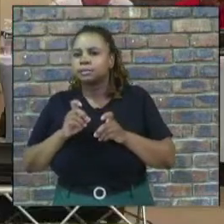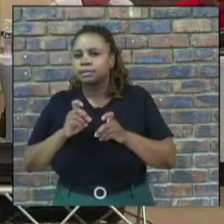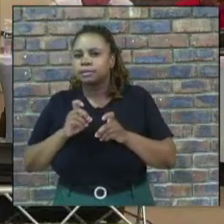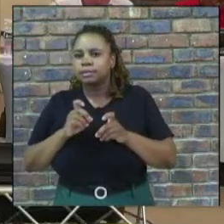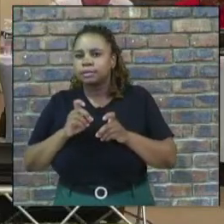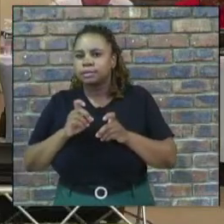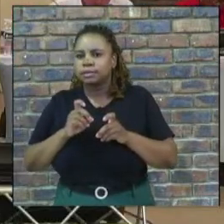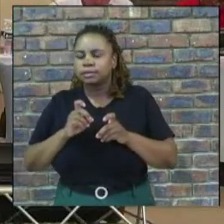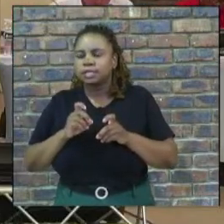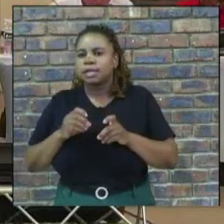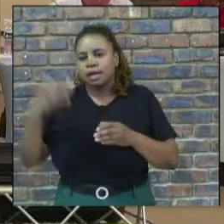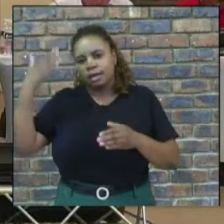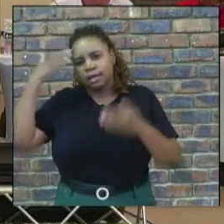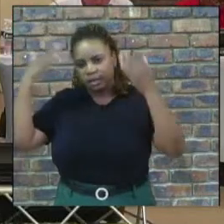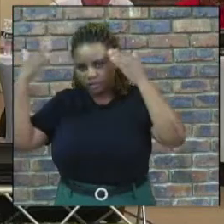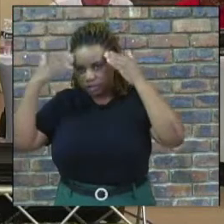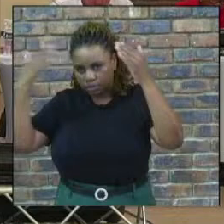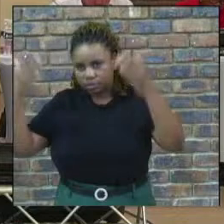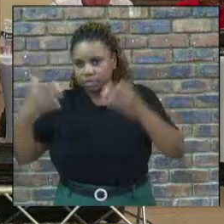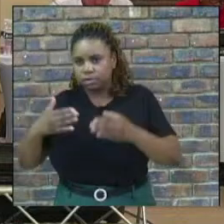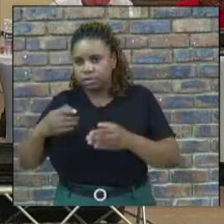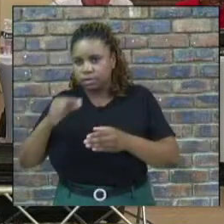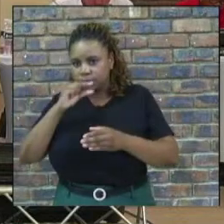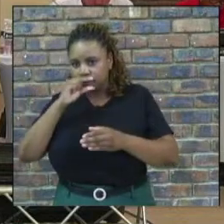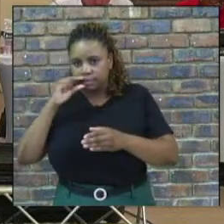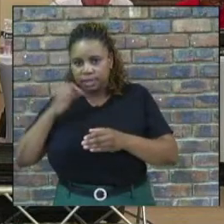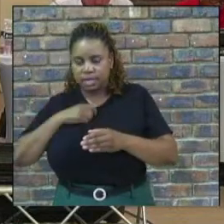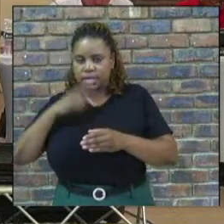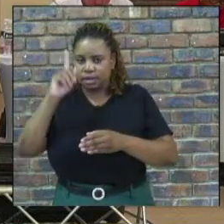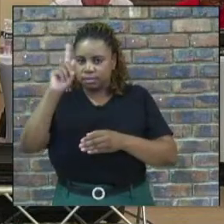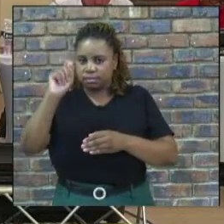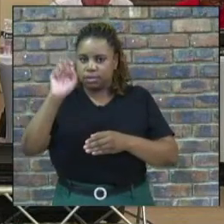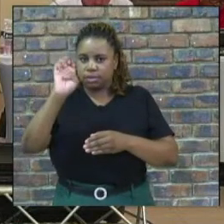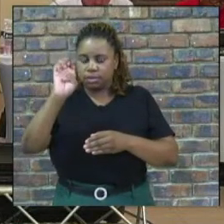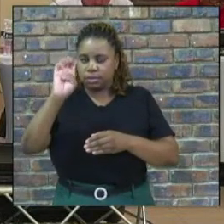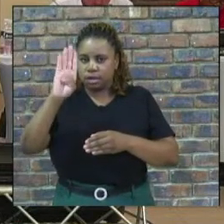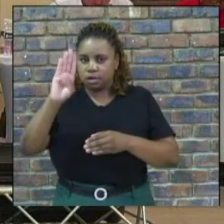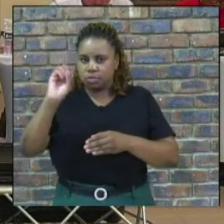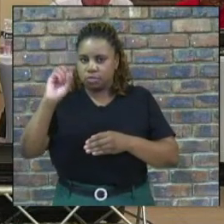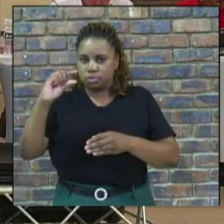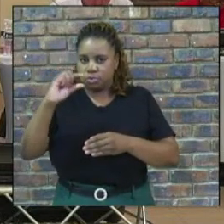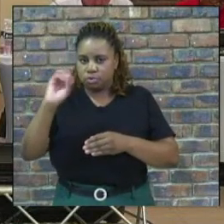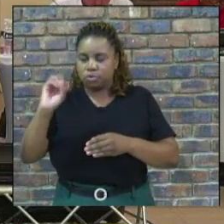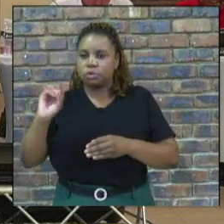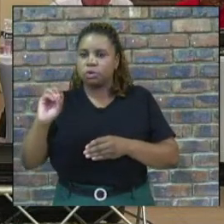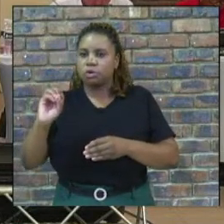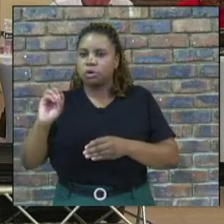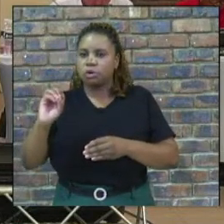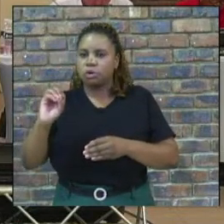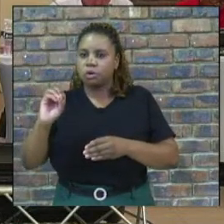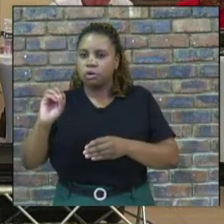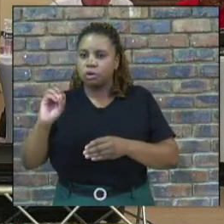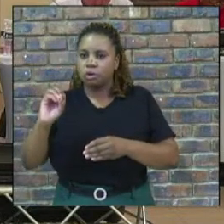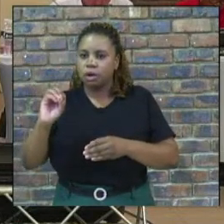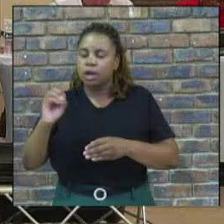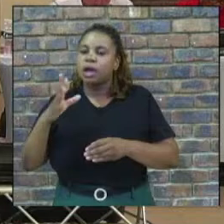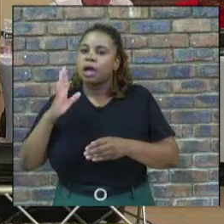Okay, afternoon. My name is Tshwane Phahladira. I would like to touch on the issue